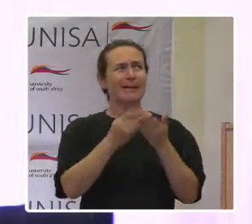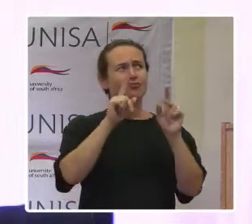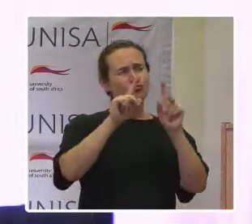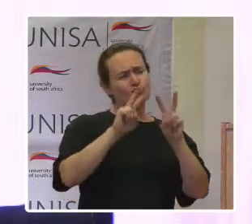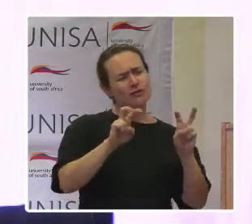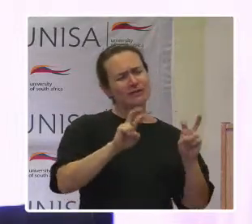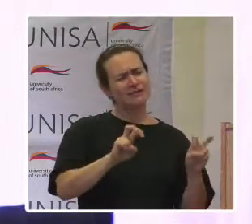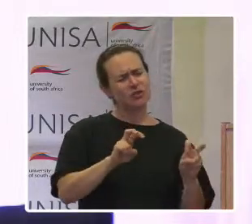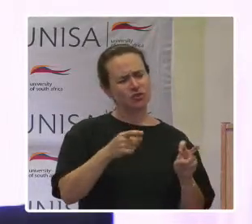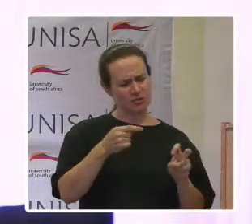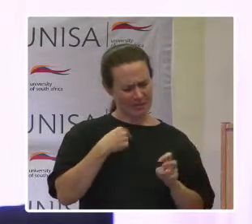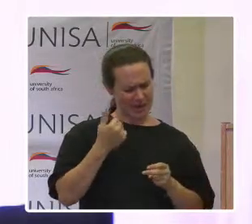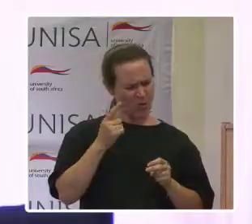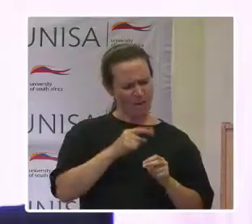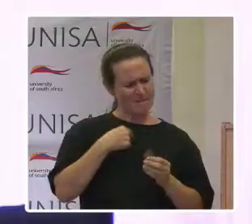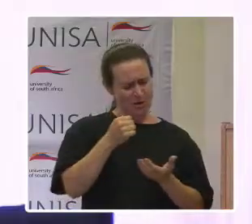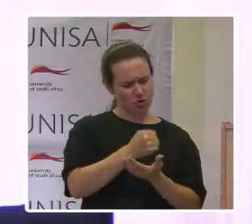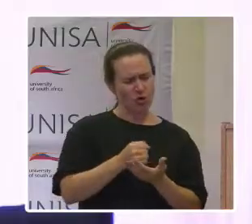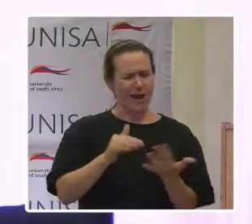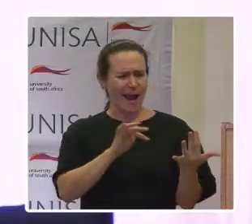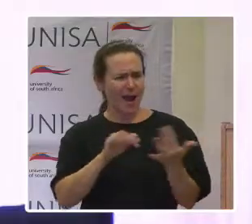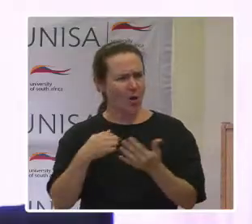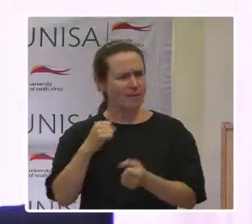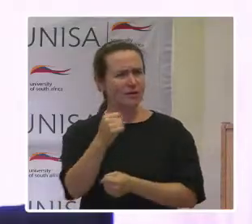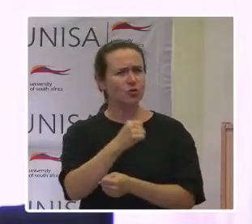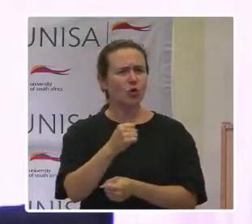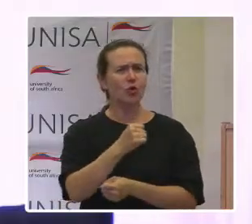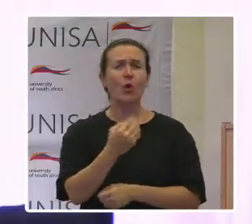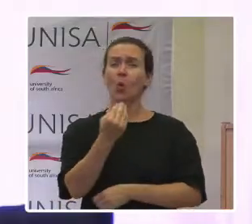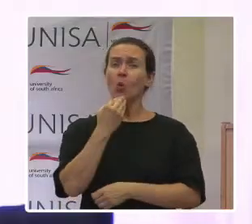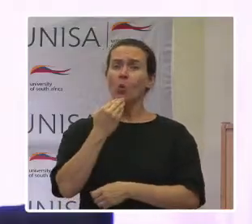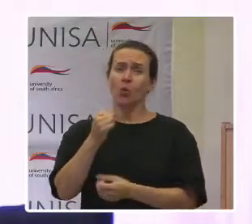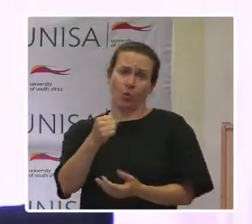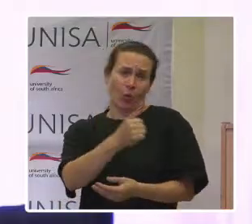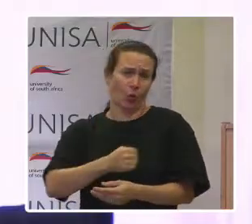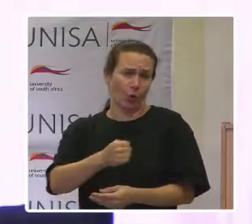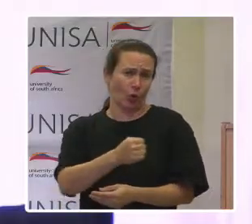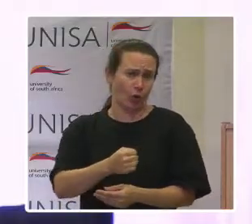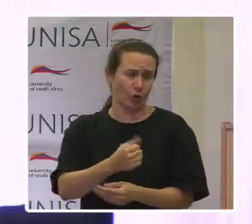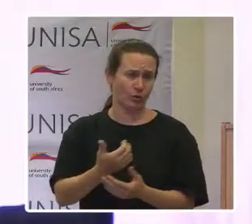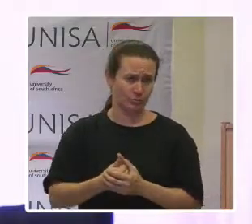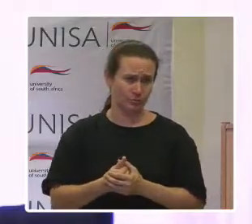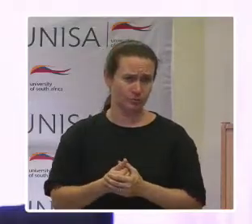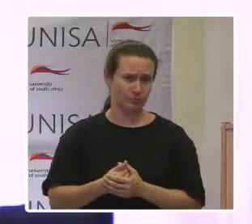How am I going to cook it? Who is going to cook it? And